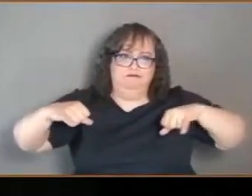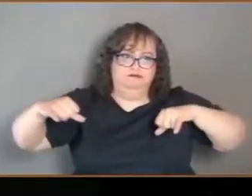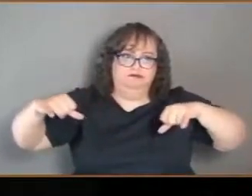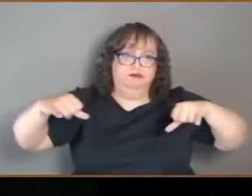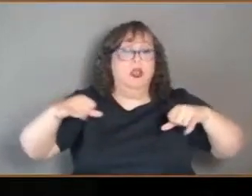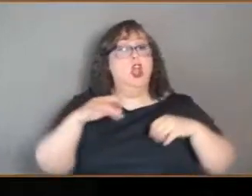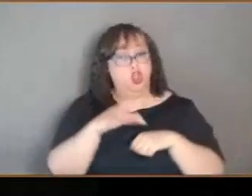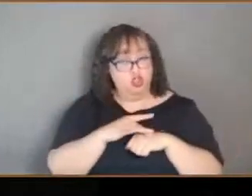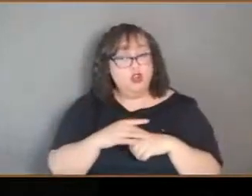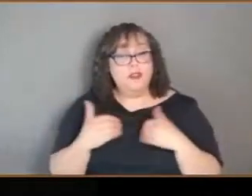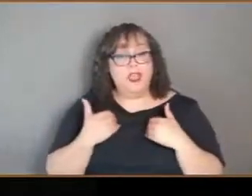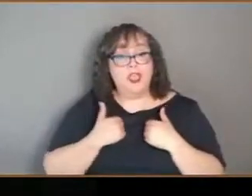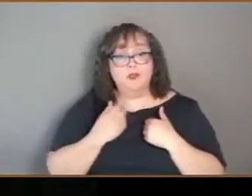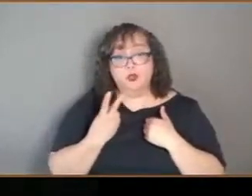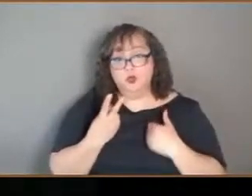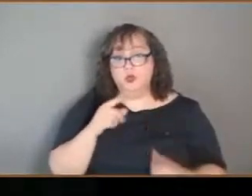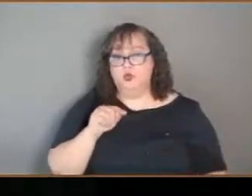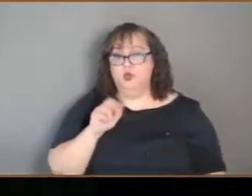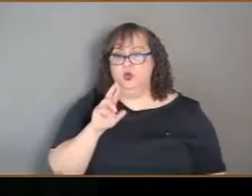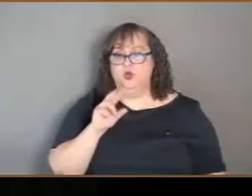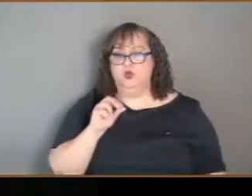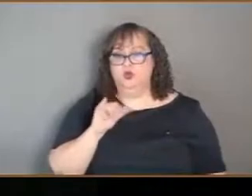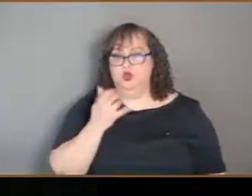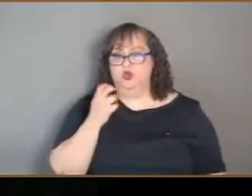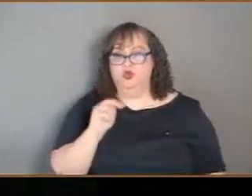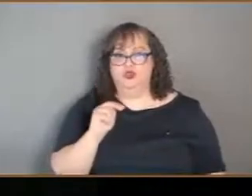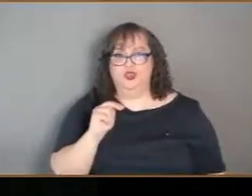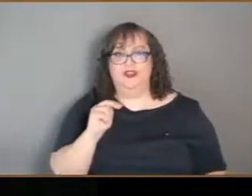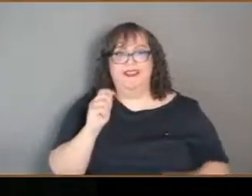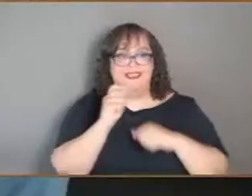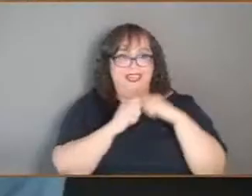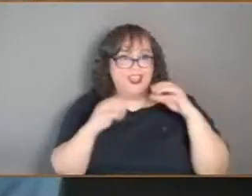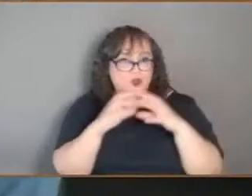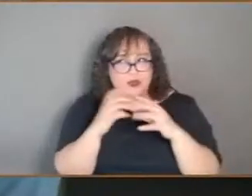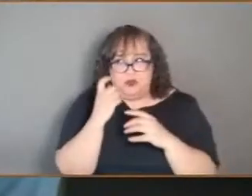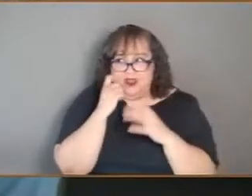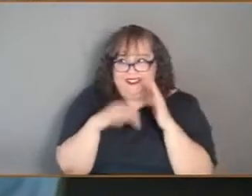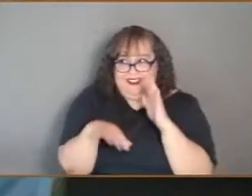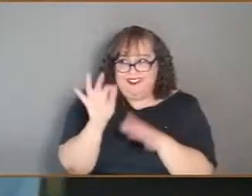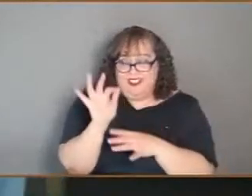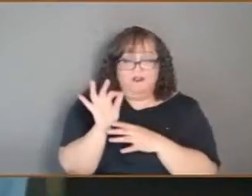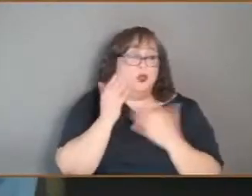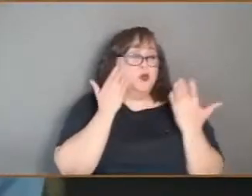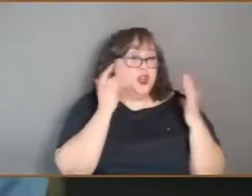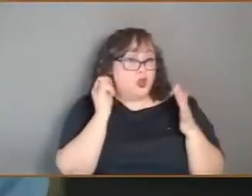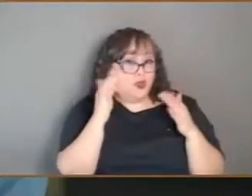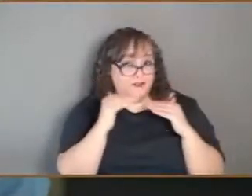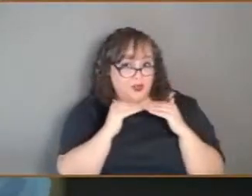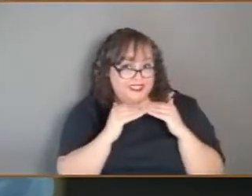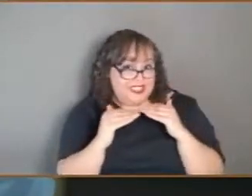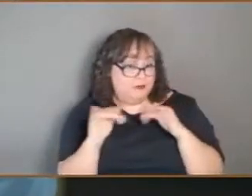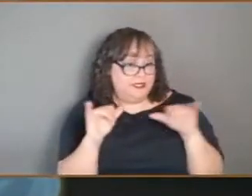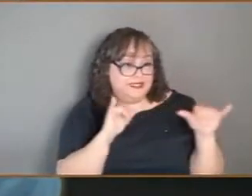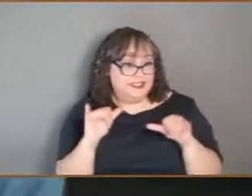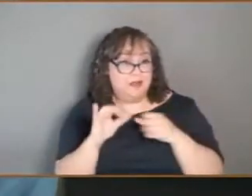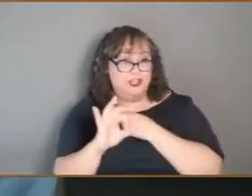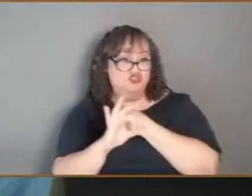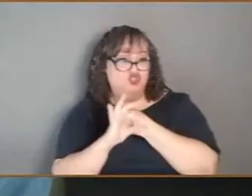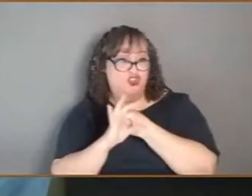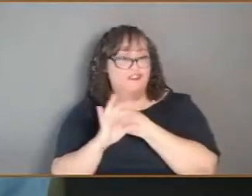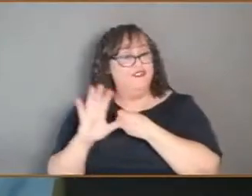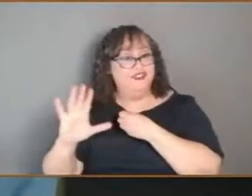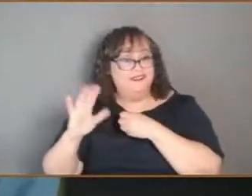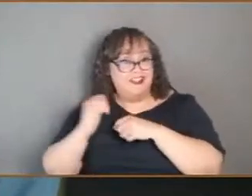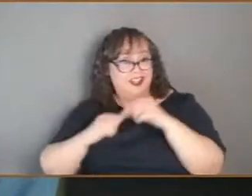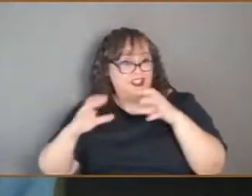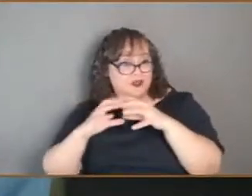Trojan asteroids recently discovered. We don't know if they're as stable as the Jovian ones, so maybe they're sort of a transitory thing. But